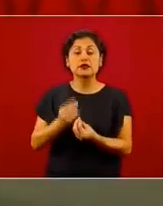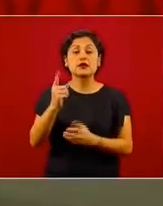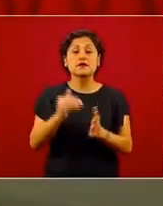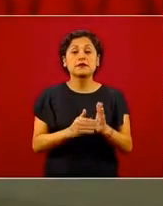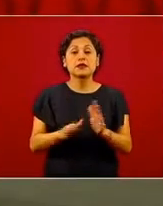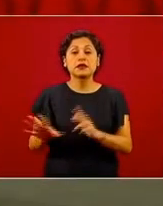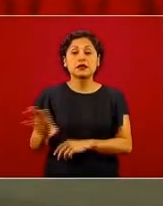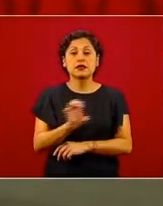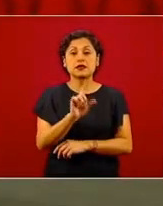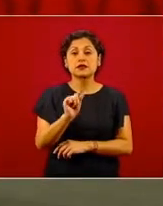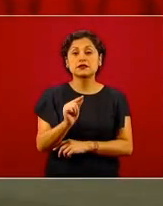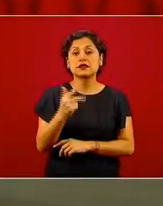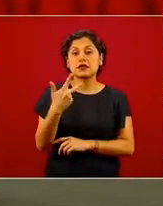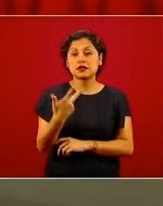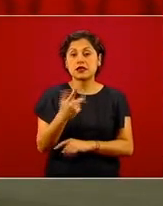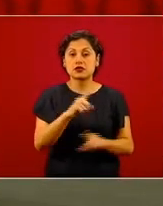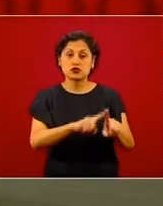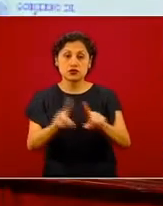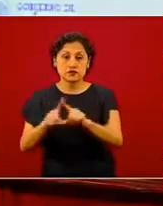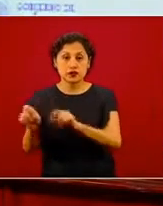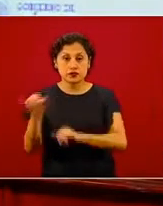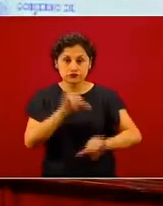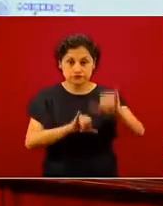there had been a total of